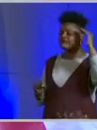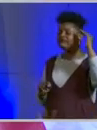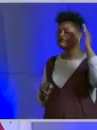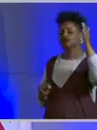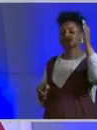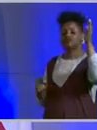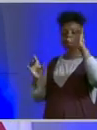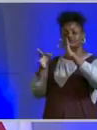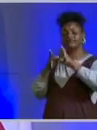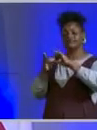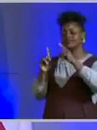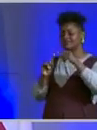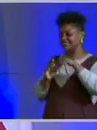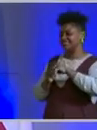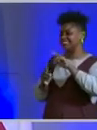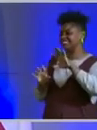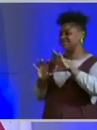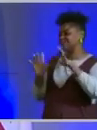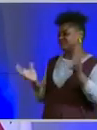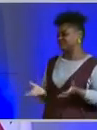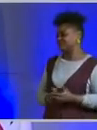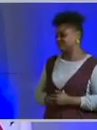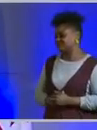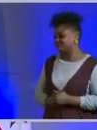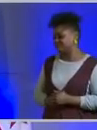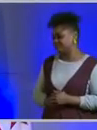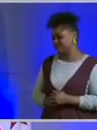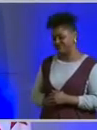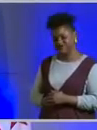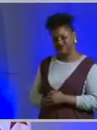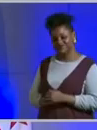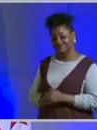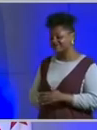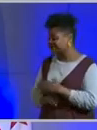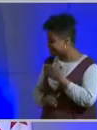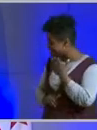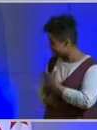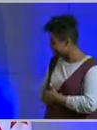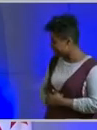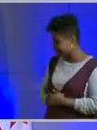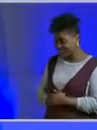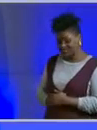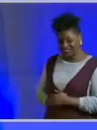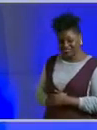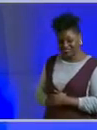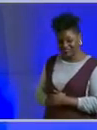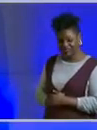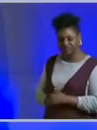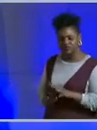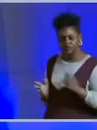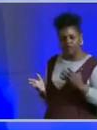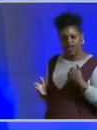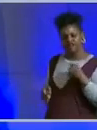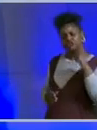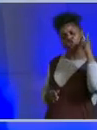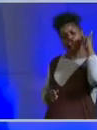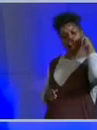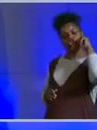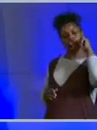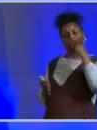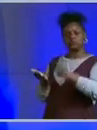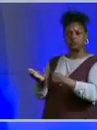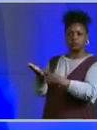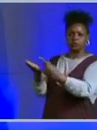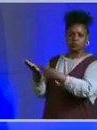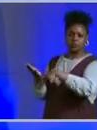you. That articulation is so important from the start. So what I've heard throughout our conversation